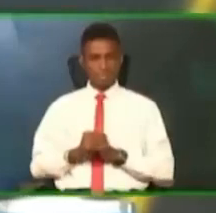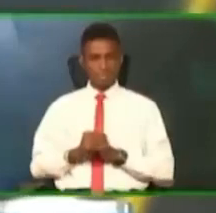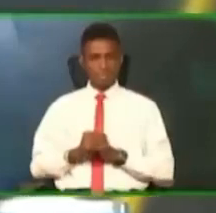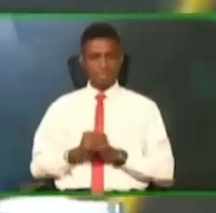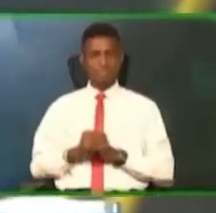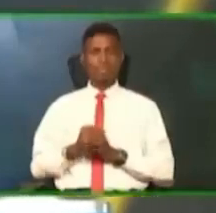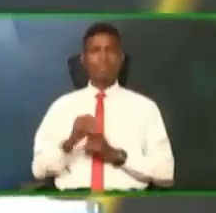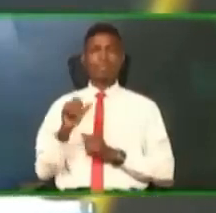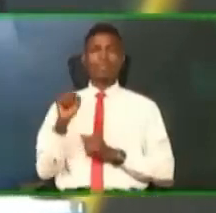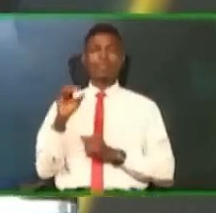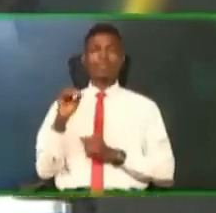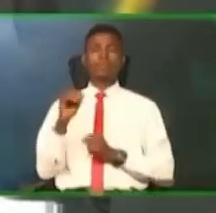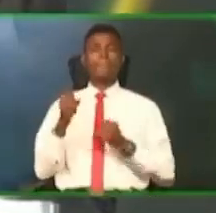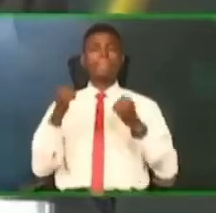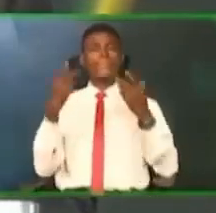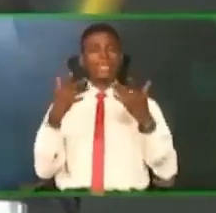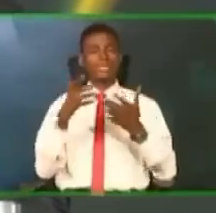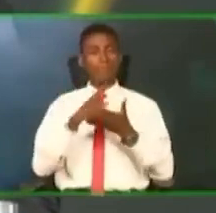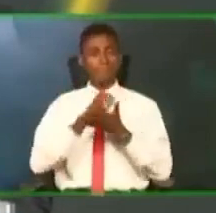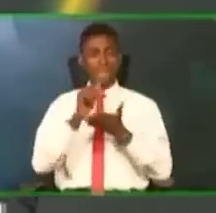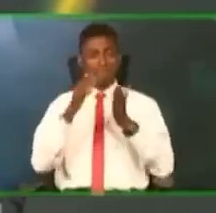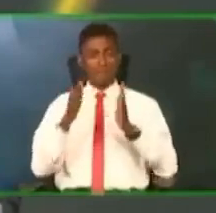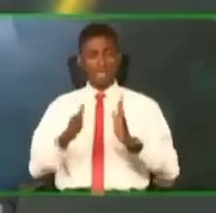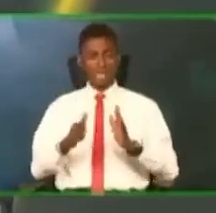So many believers assume,